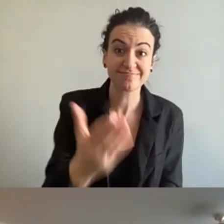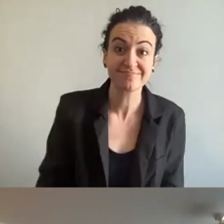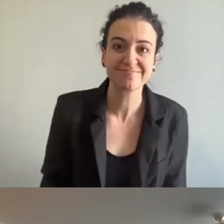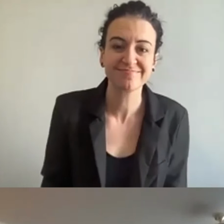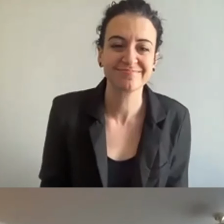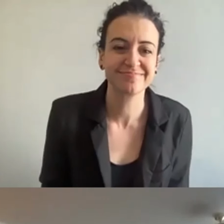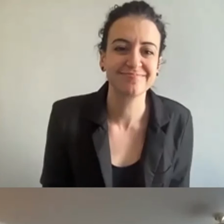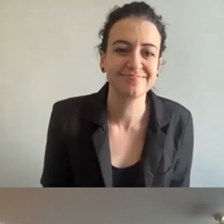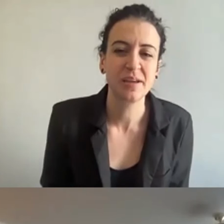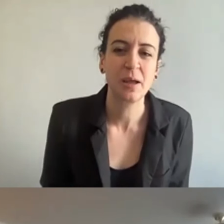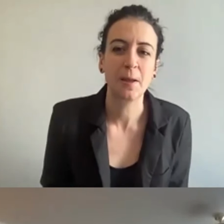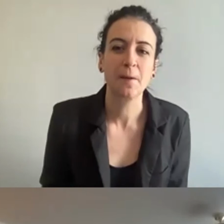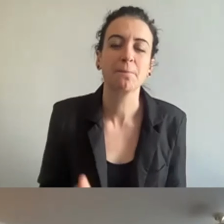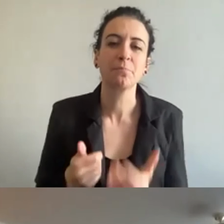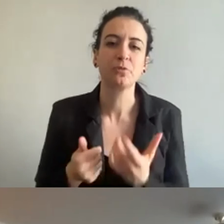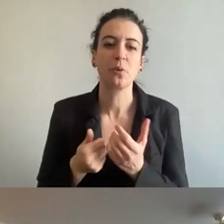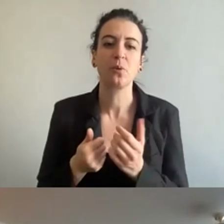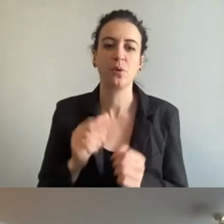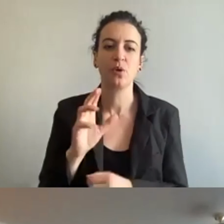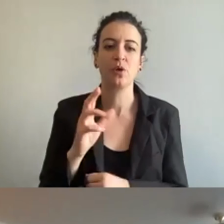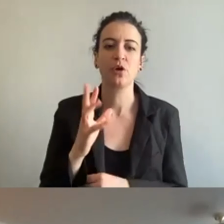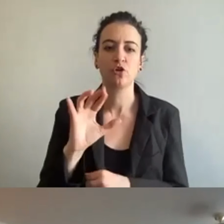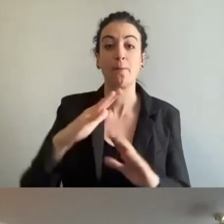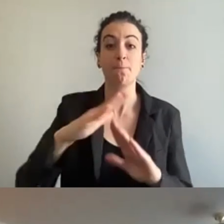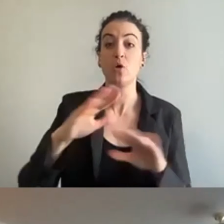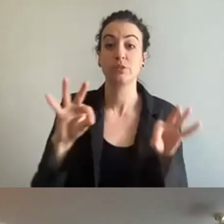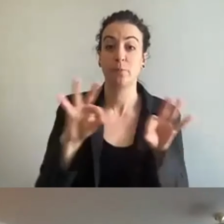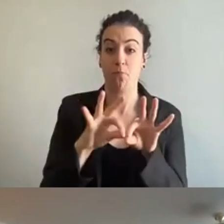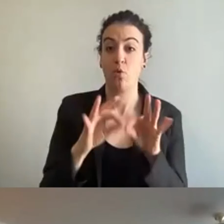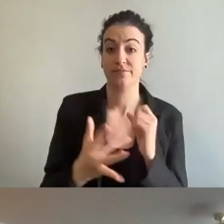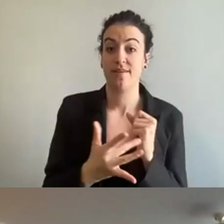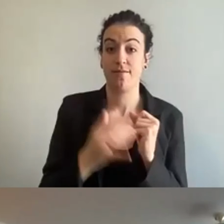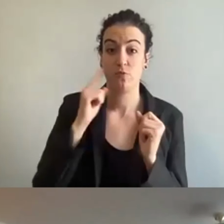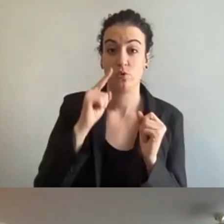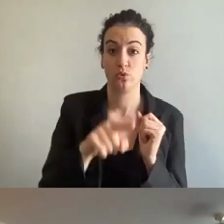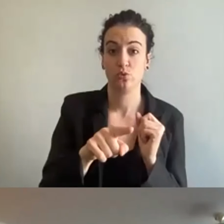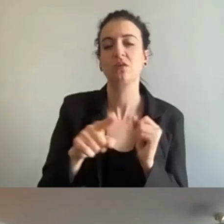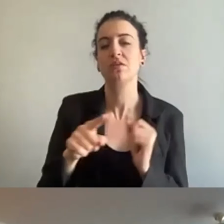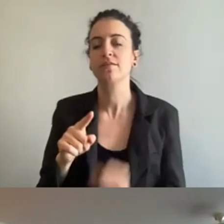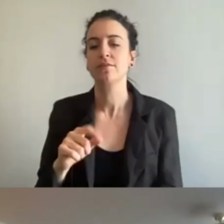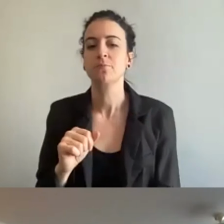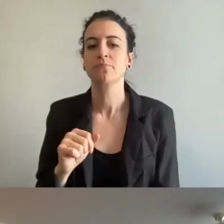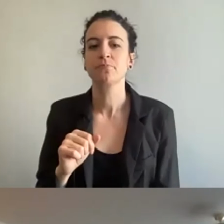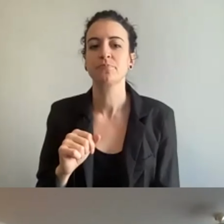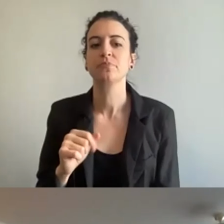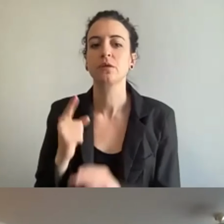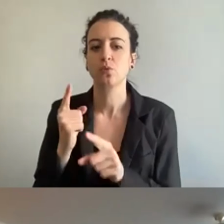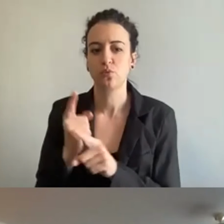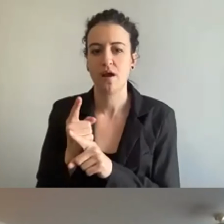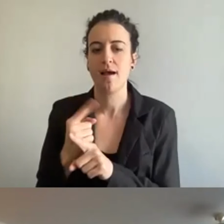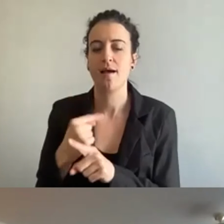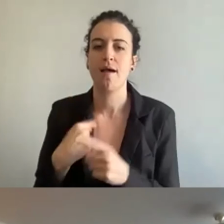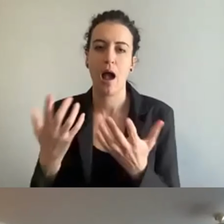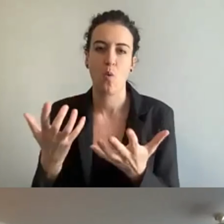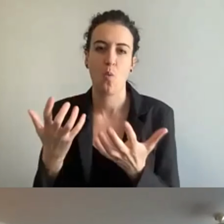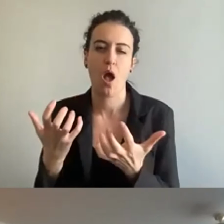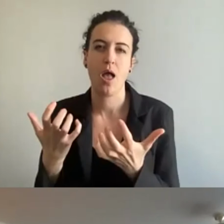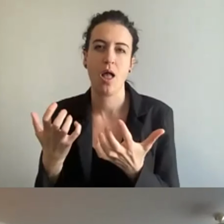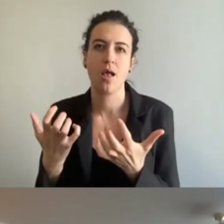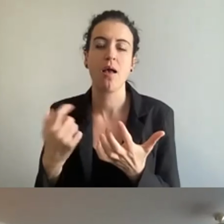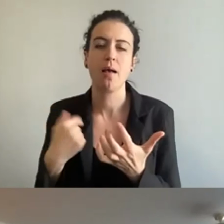Well, Just most important technology in your life? right. I want to say I agree